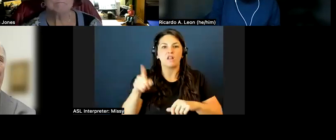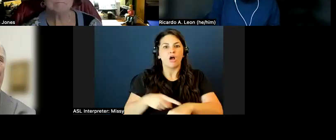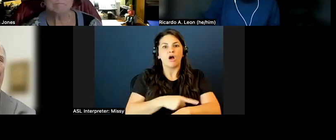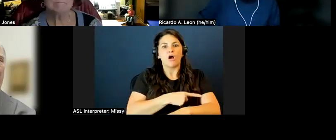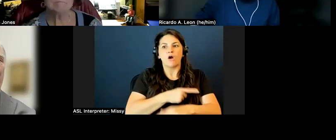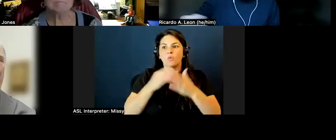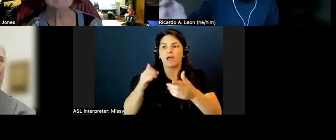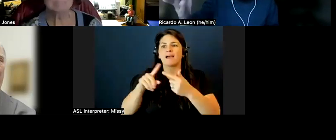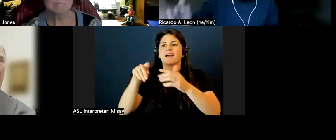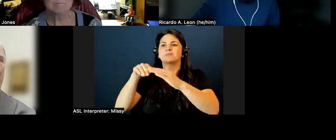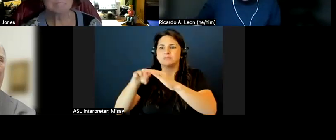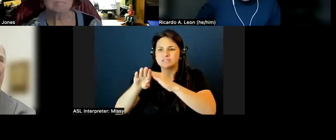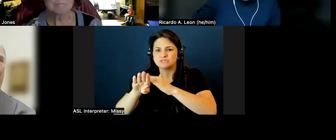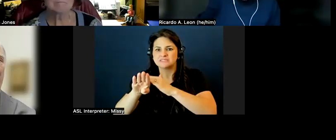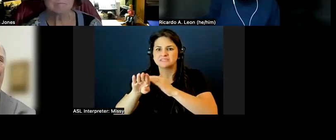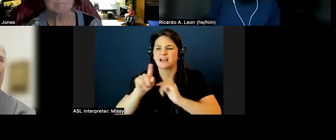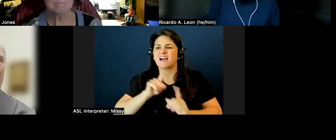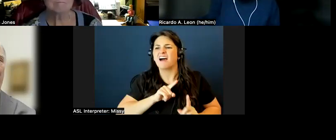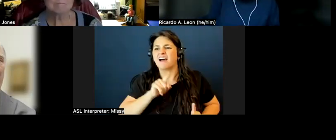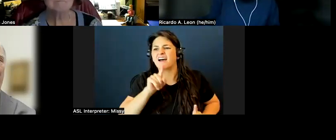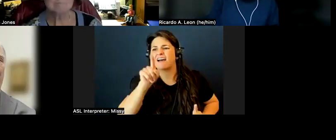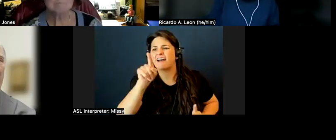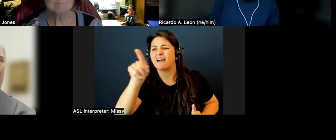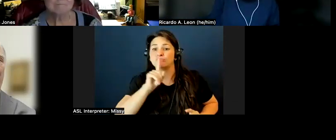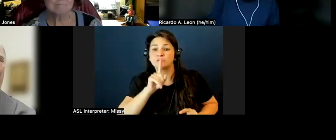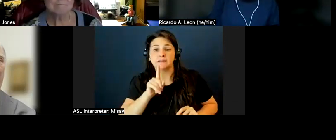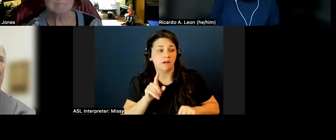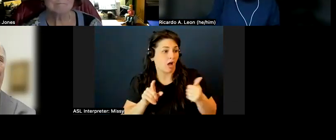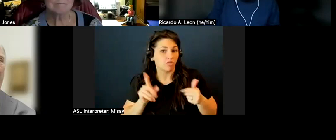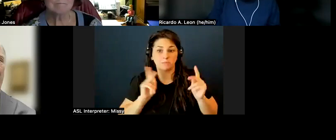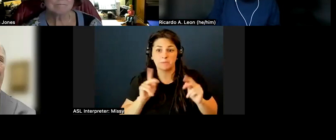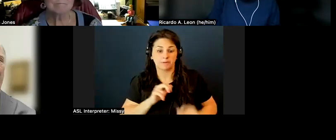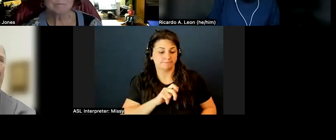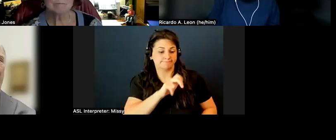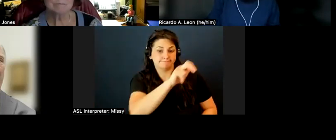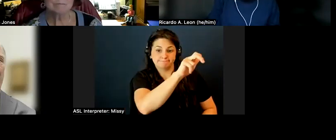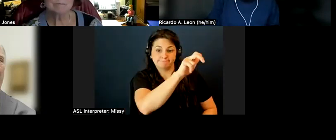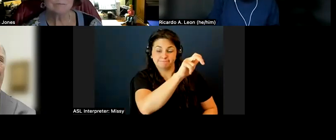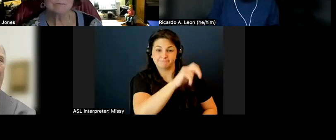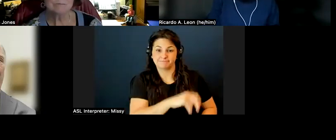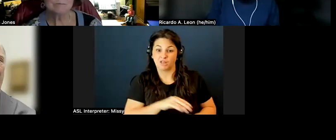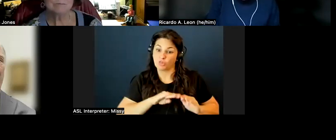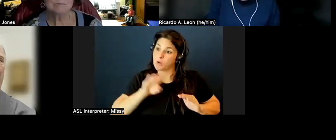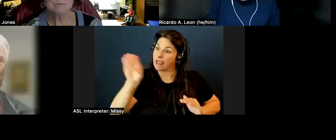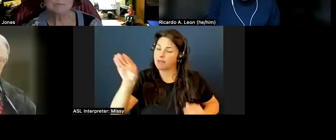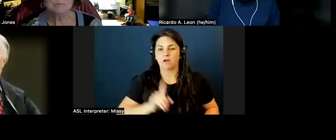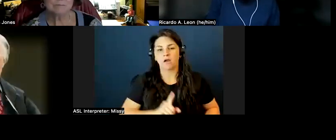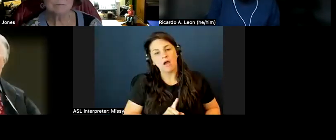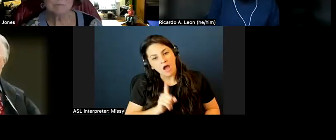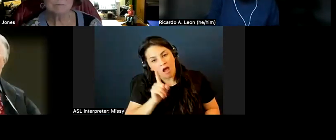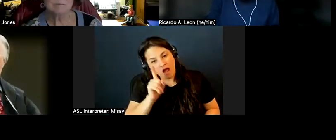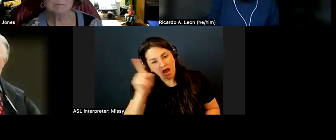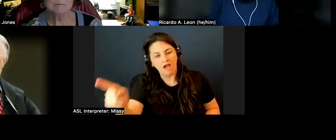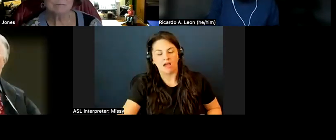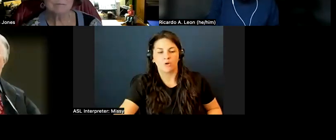the entrance that is, a few steps up, but the ramp to get there, as the usability of it is